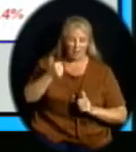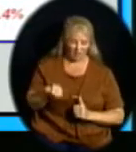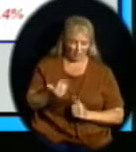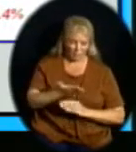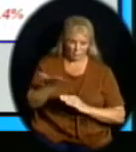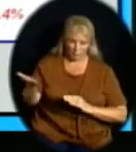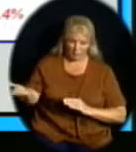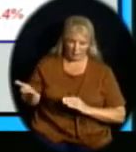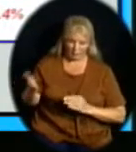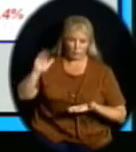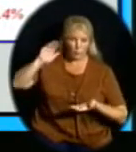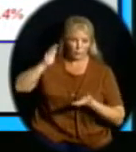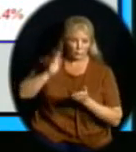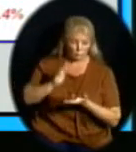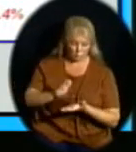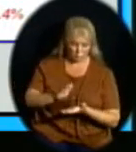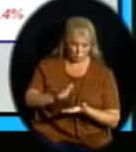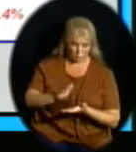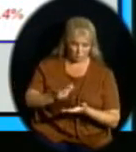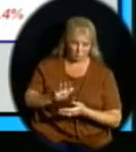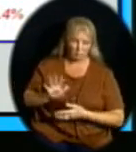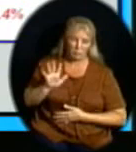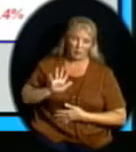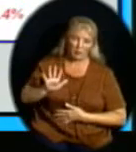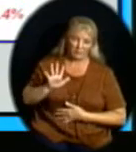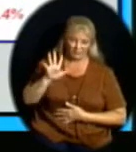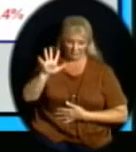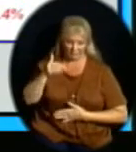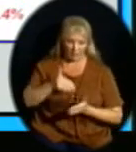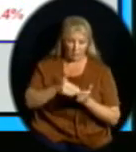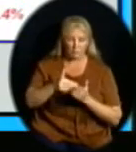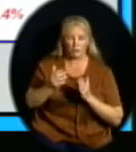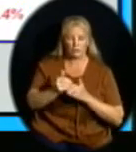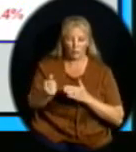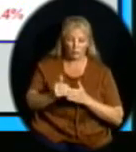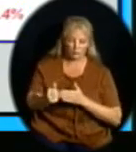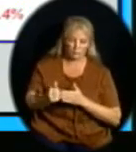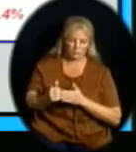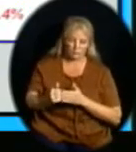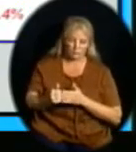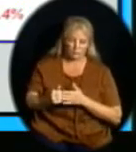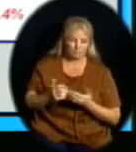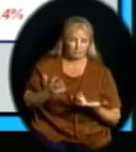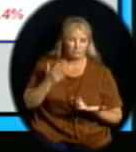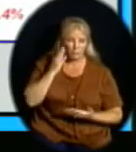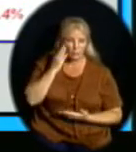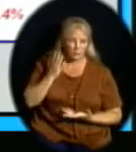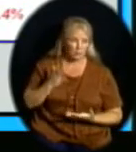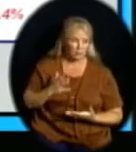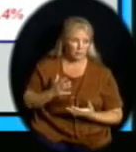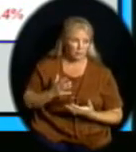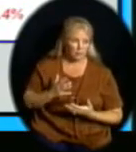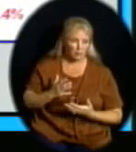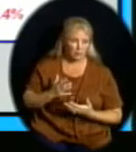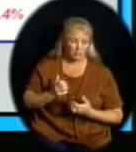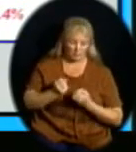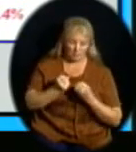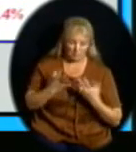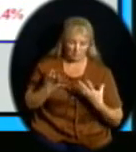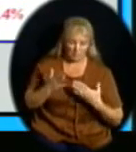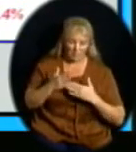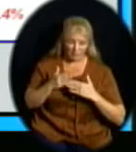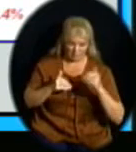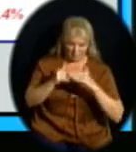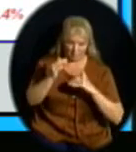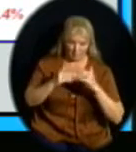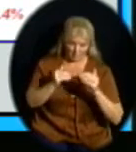year by $5 million. New facility weighting, we're not opening as many, I mean, a lot of the facilities that were on the rolls in